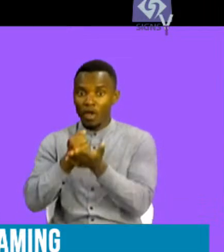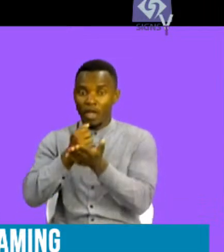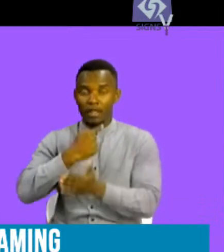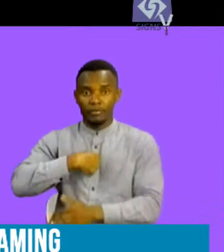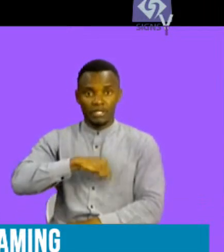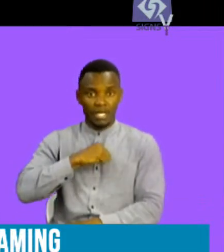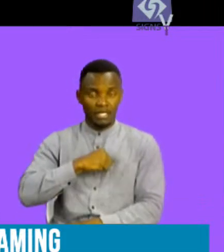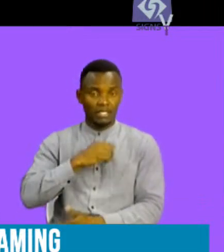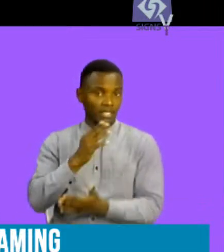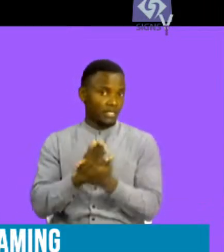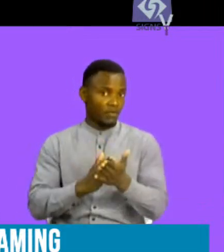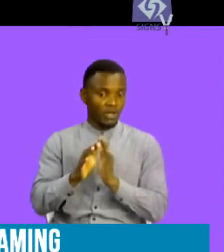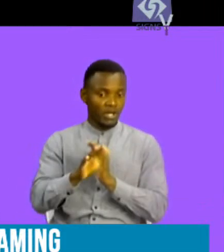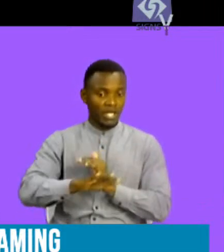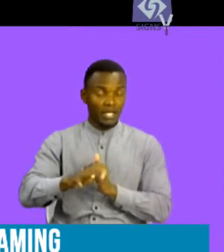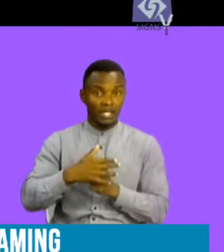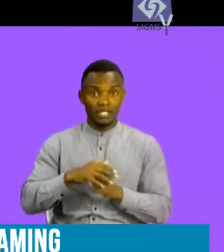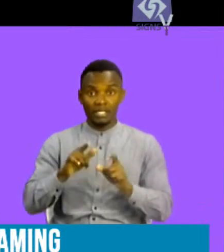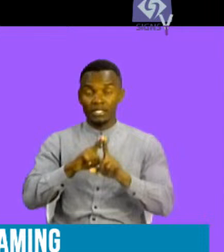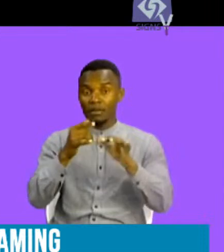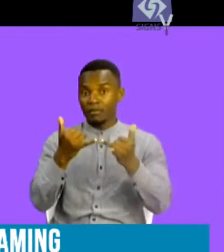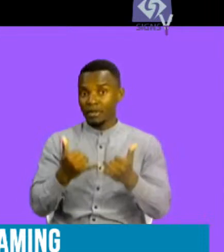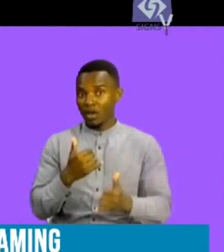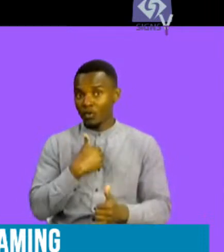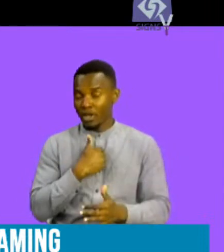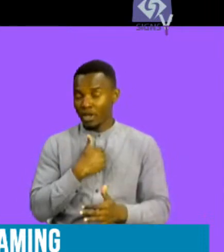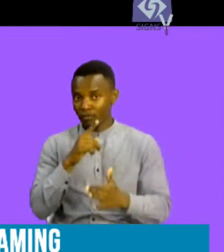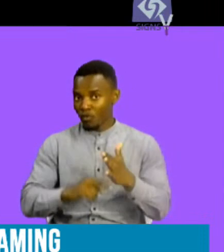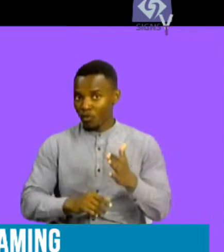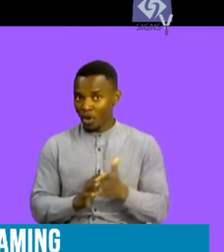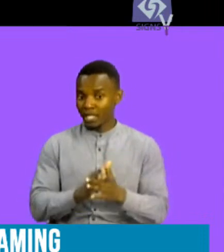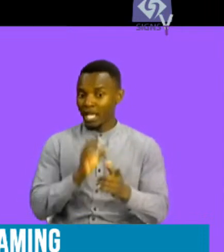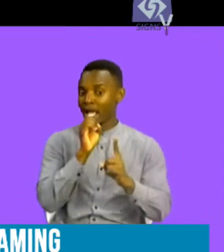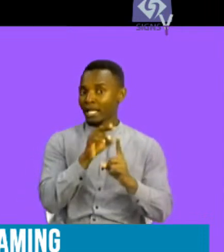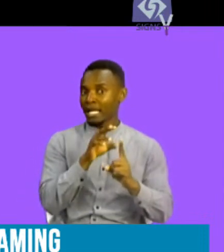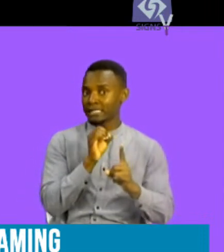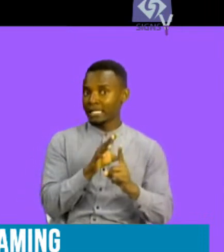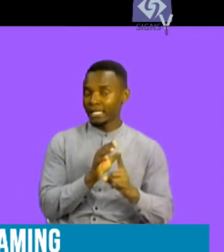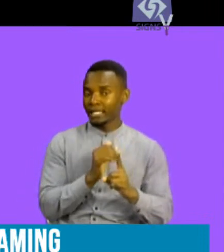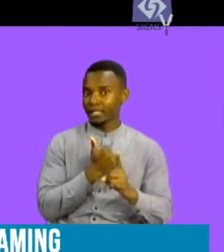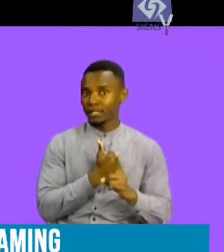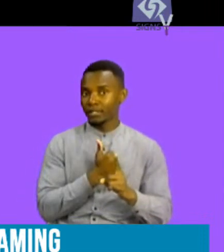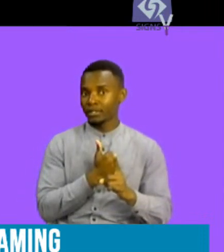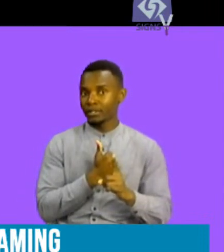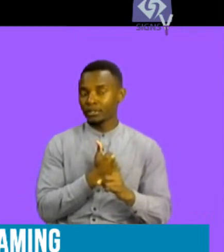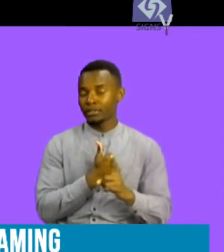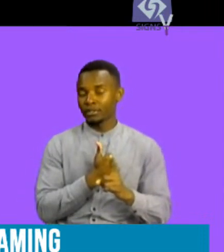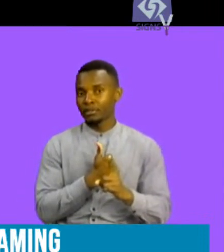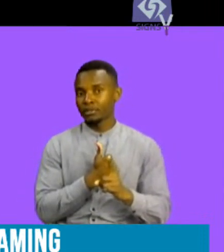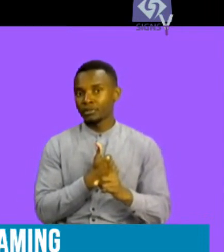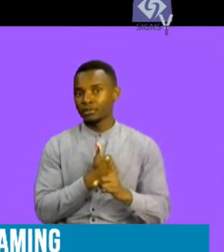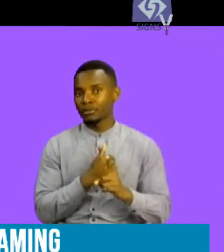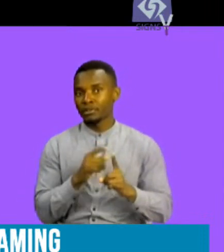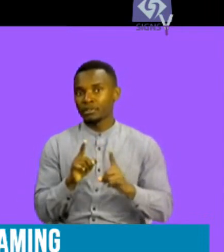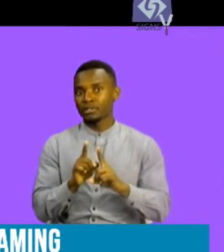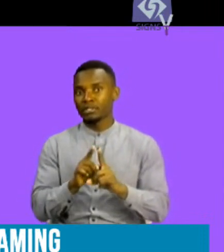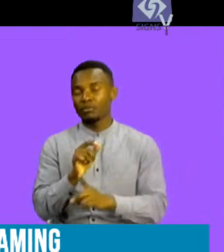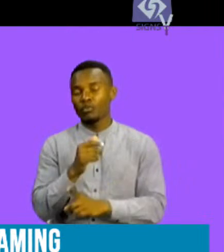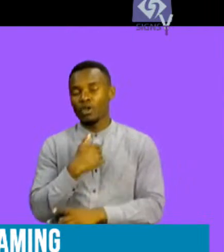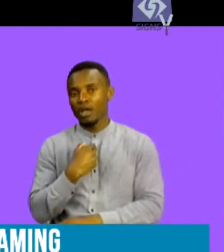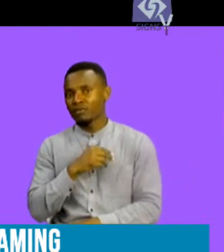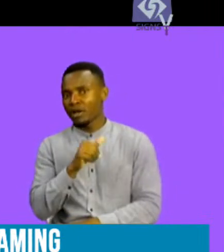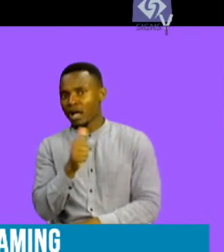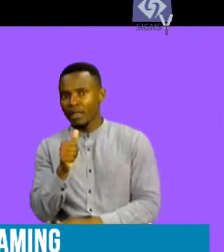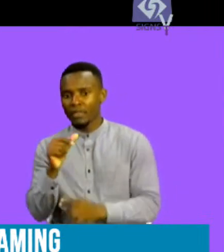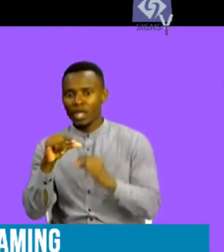areas. Yeah. Like now there is the counseling being held by the in-job. There are others for the girl child, there